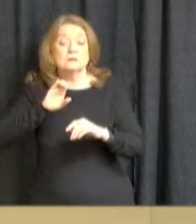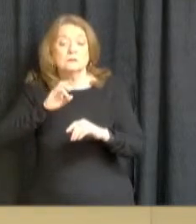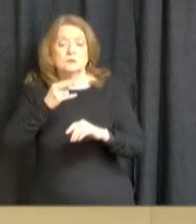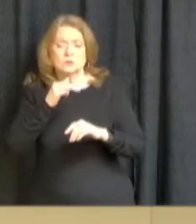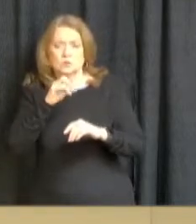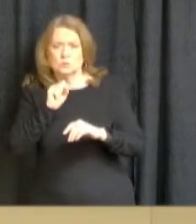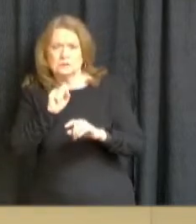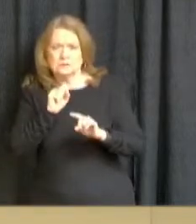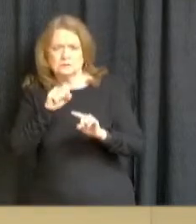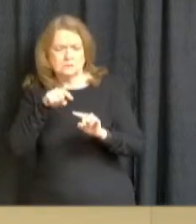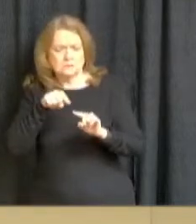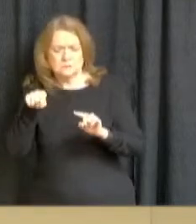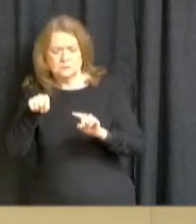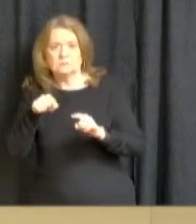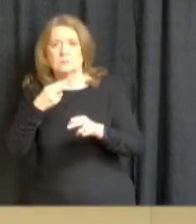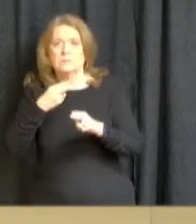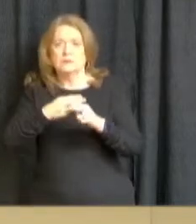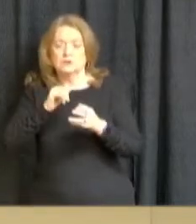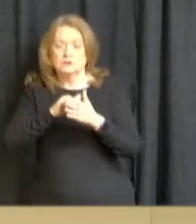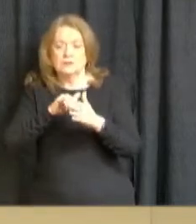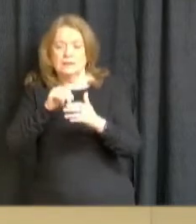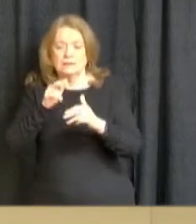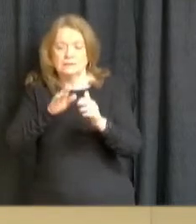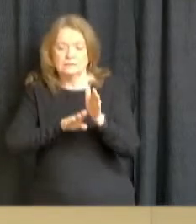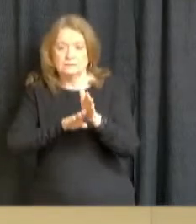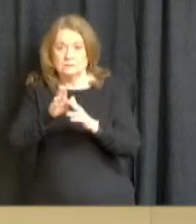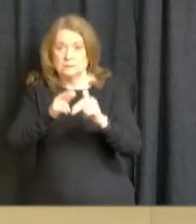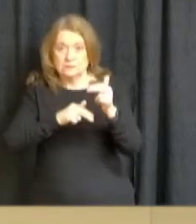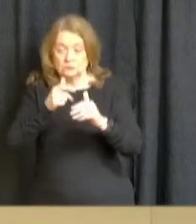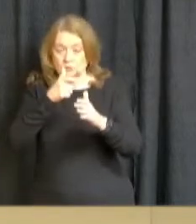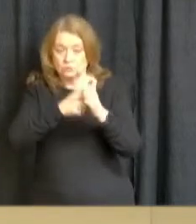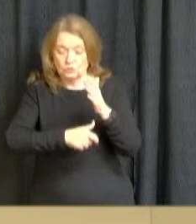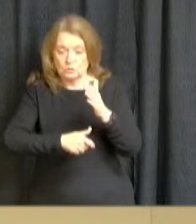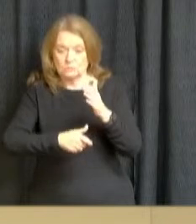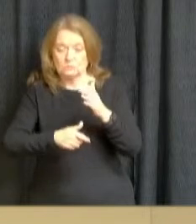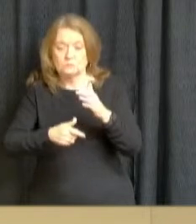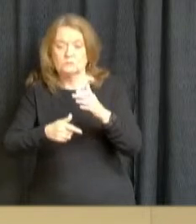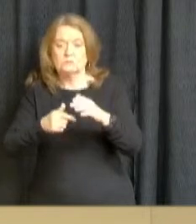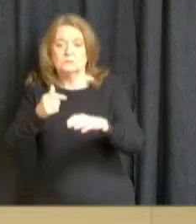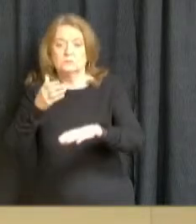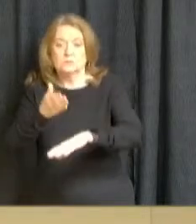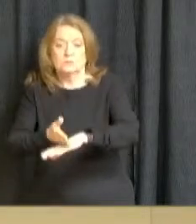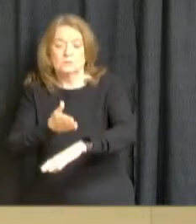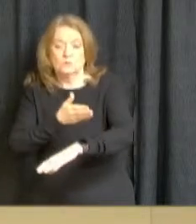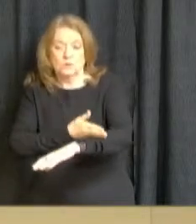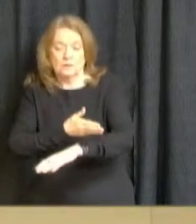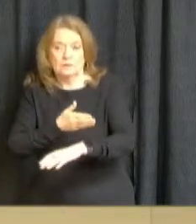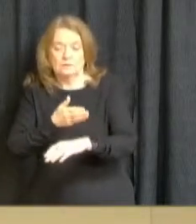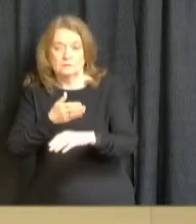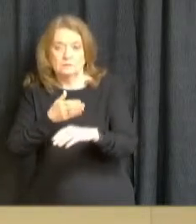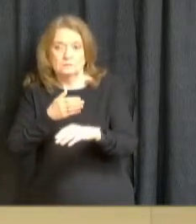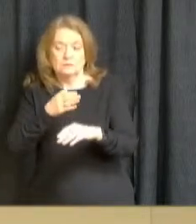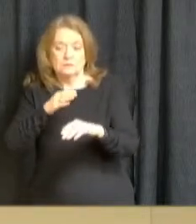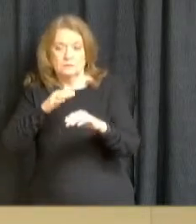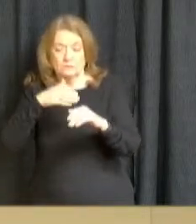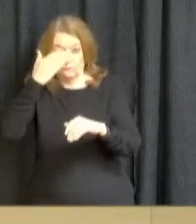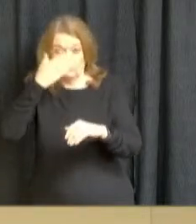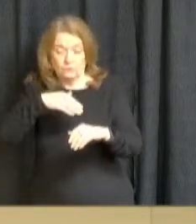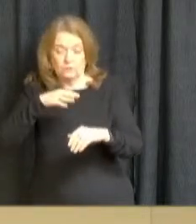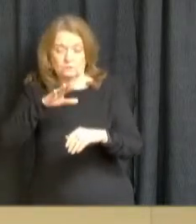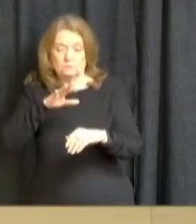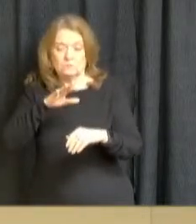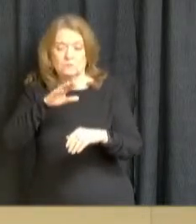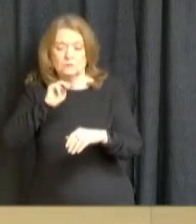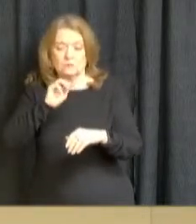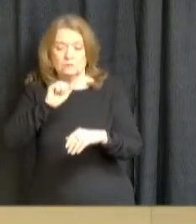mention that at the developer's cost, upgrades and widening would have to occur to the front of Martin Street.